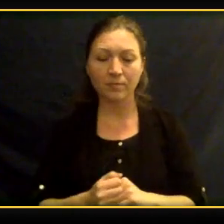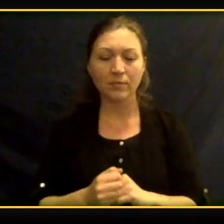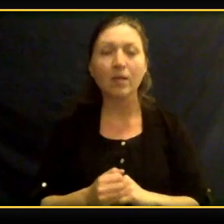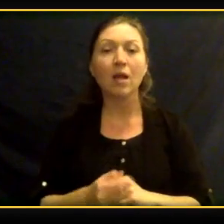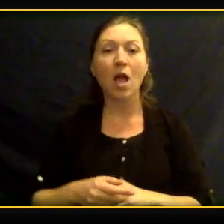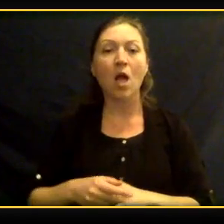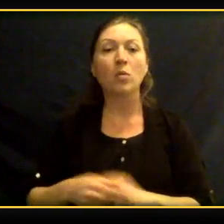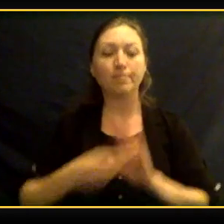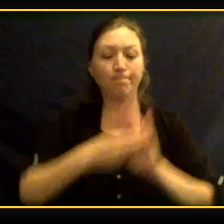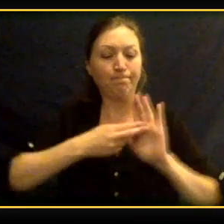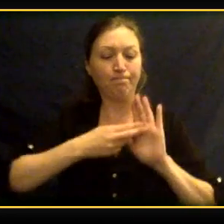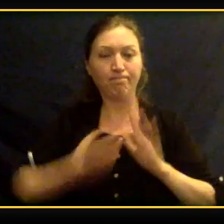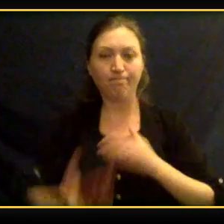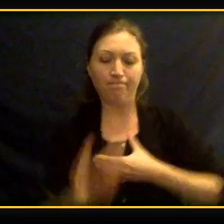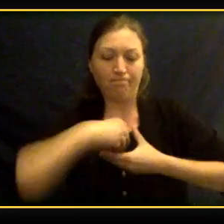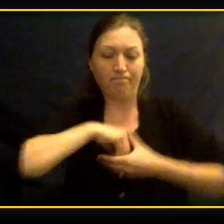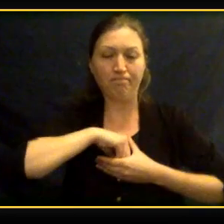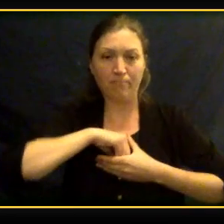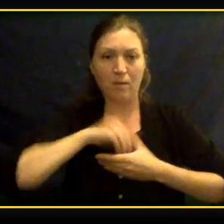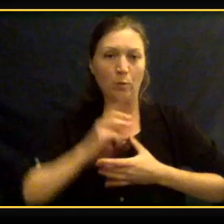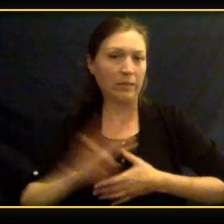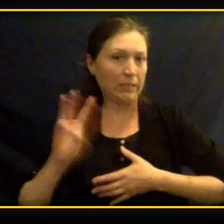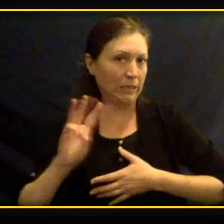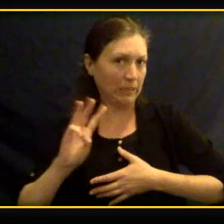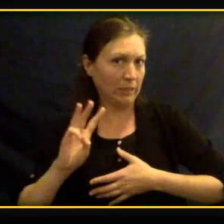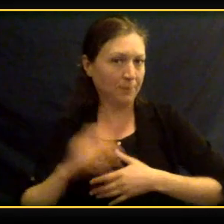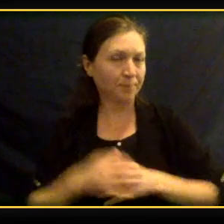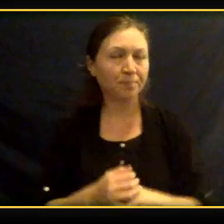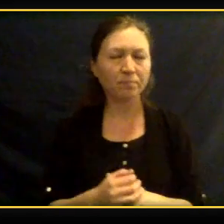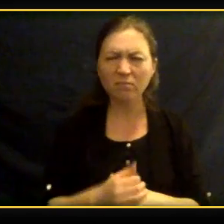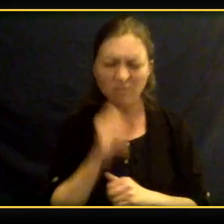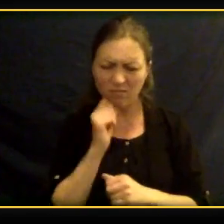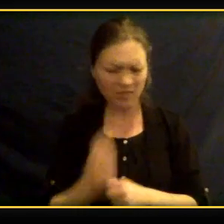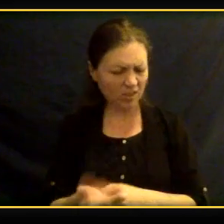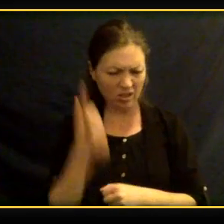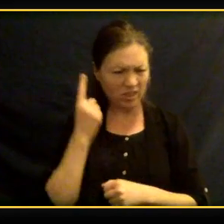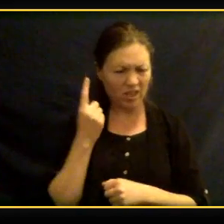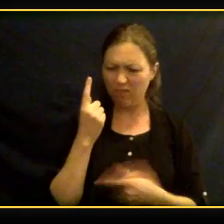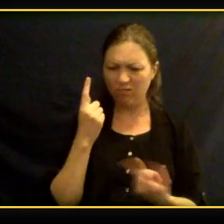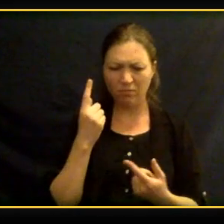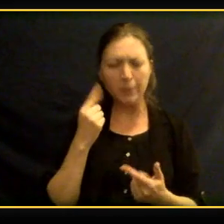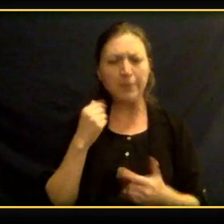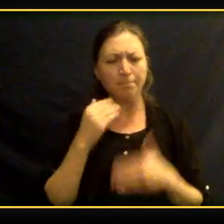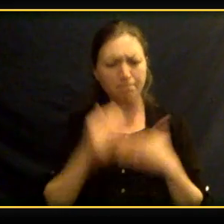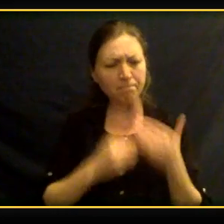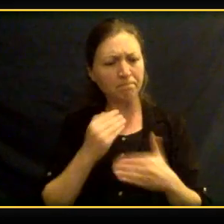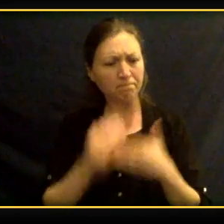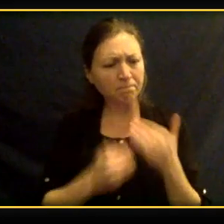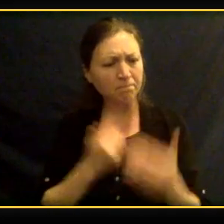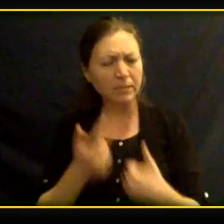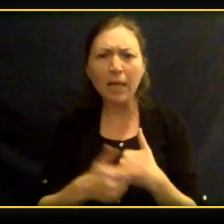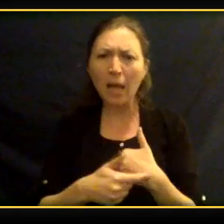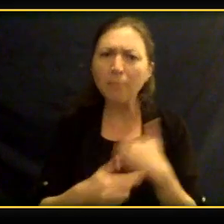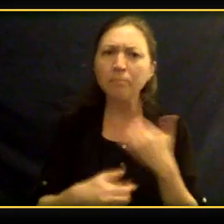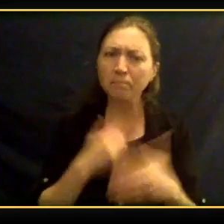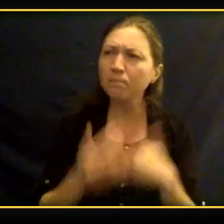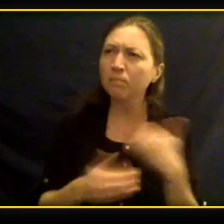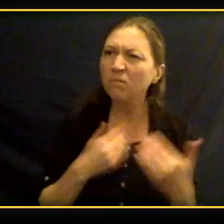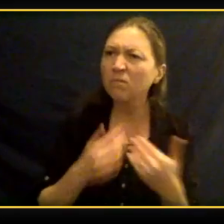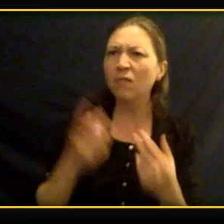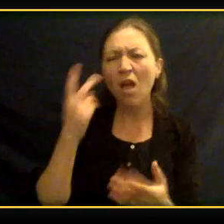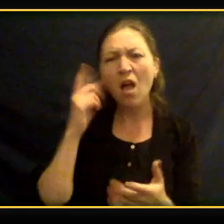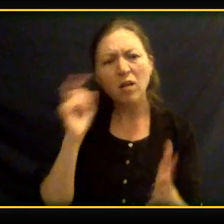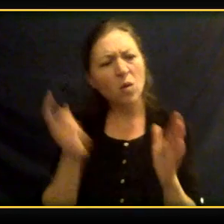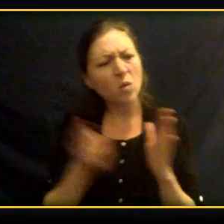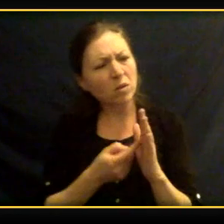old, and I didn't really understand it, but over time I started to educate myself more on the